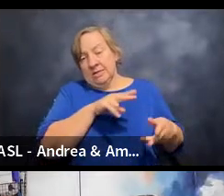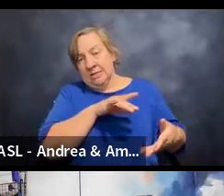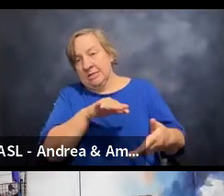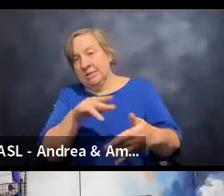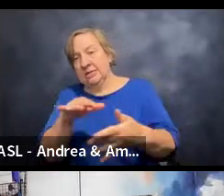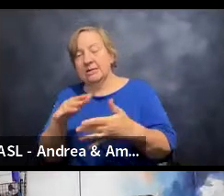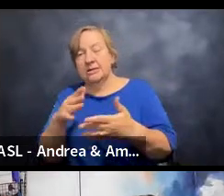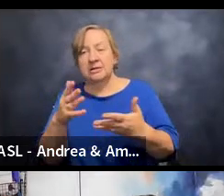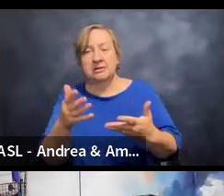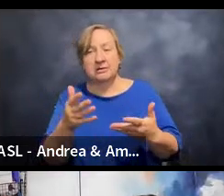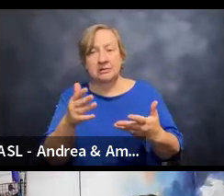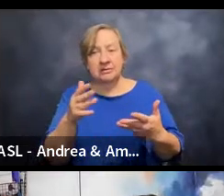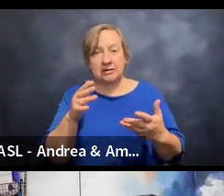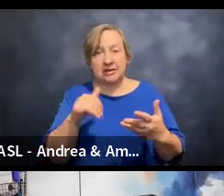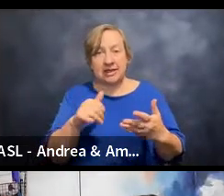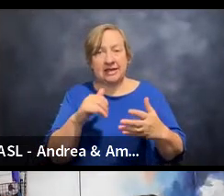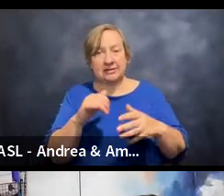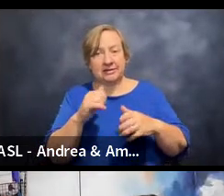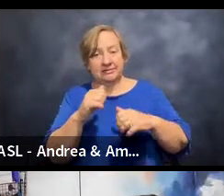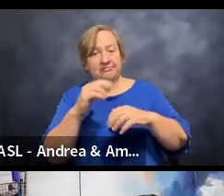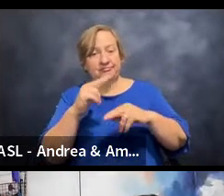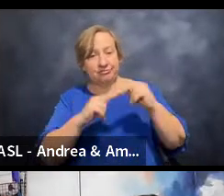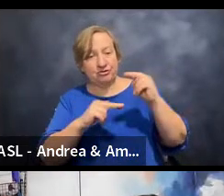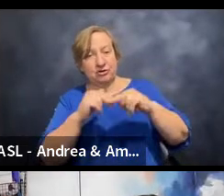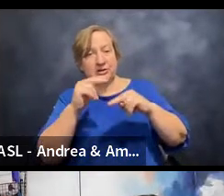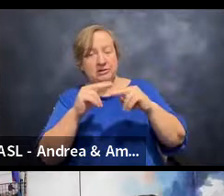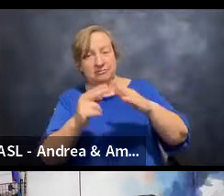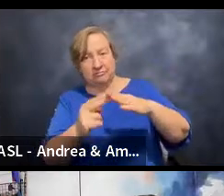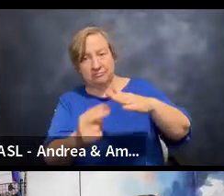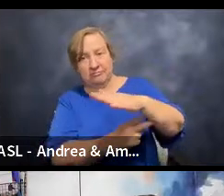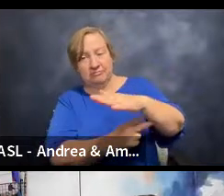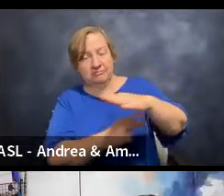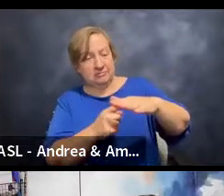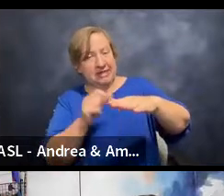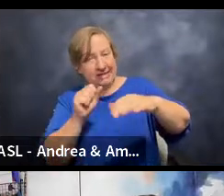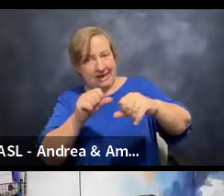sustainability aspect of this infrastructure, and that means looking at